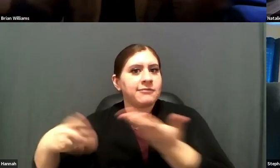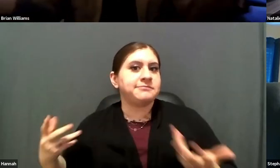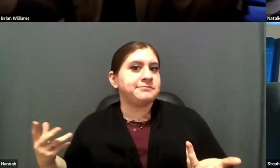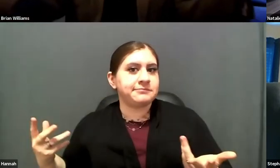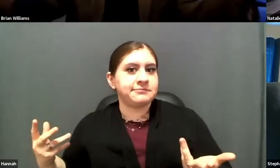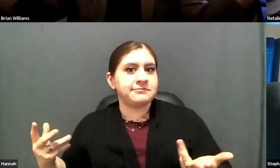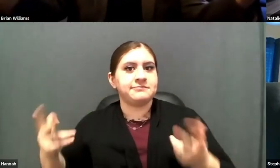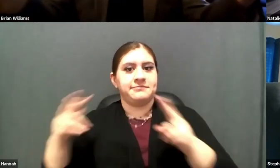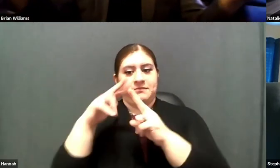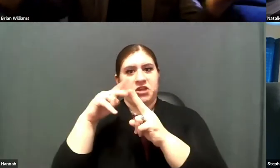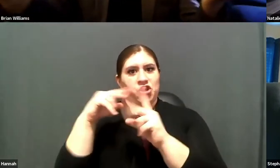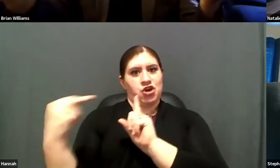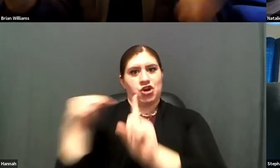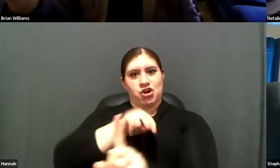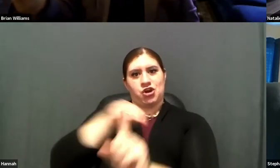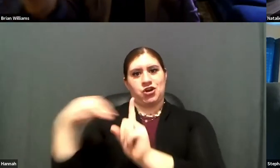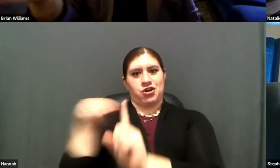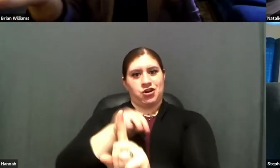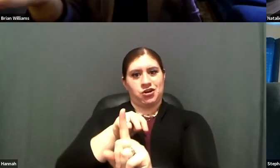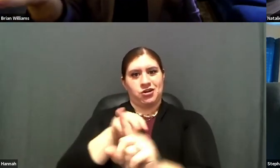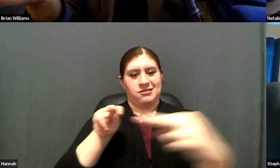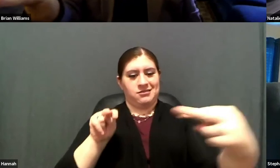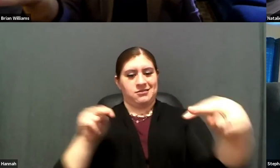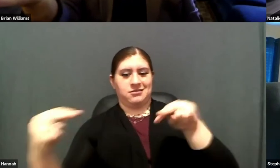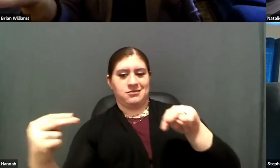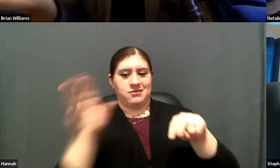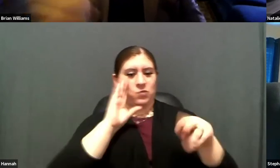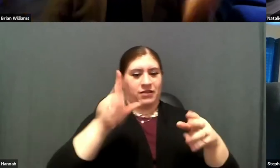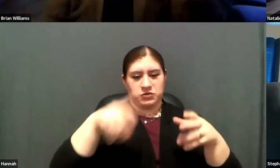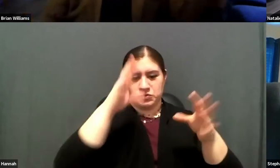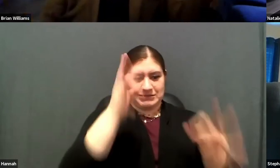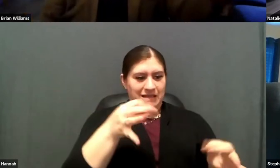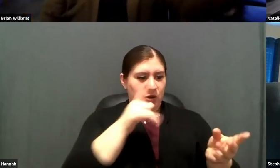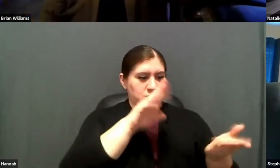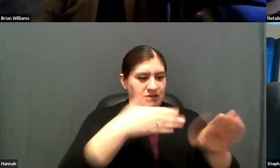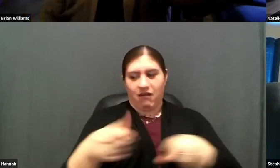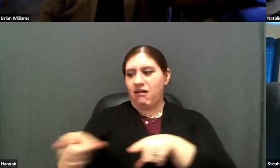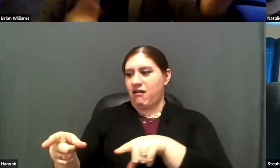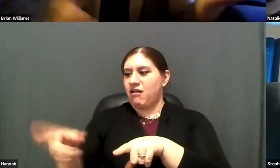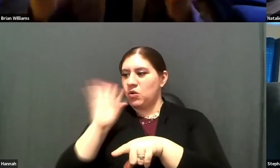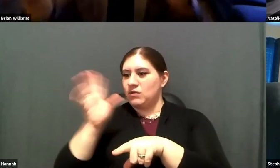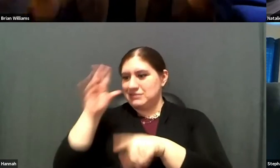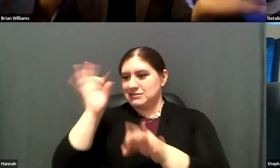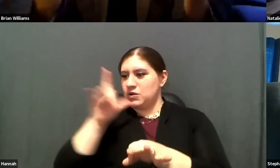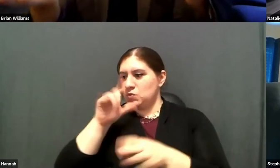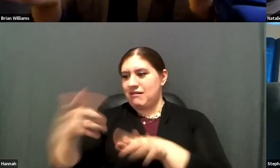So either way, so from this side, you're saying you're going to choose who dies. You're on this side, you're saying, well, you're choosing who dies.